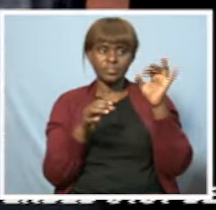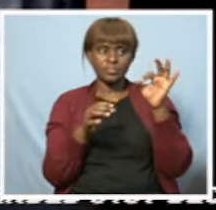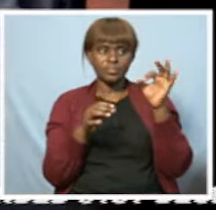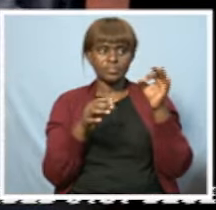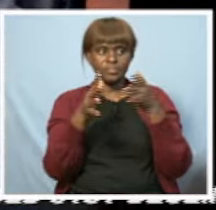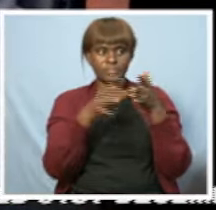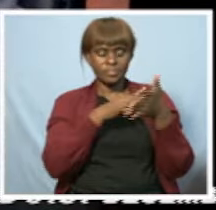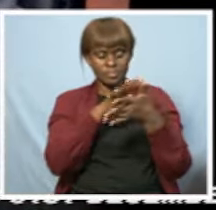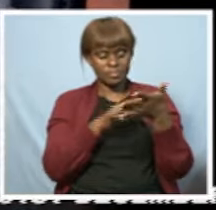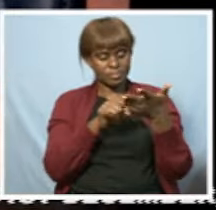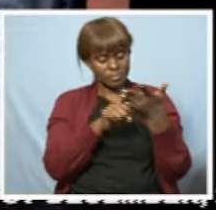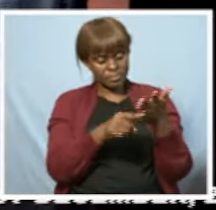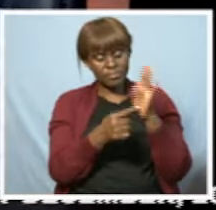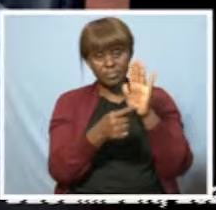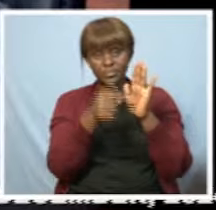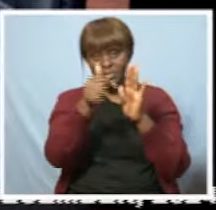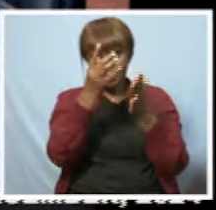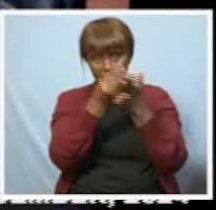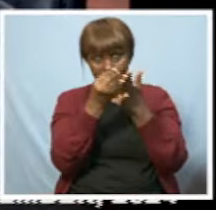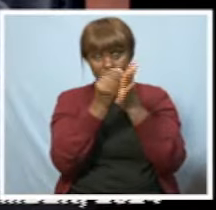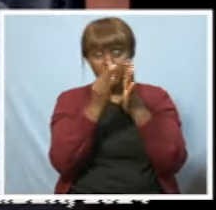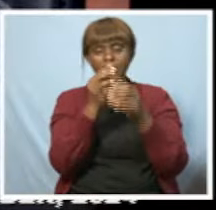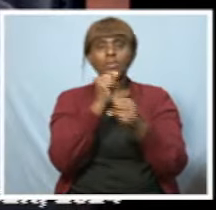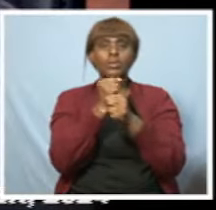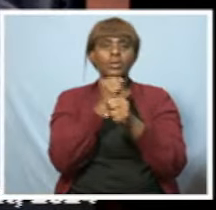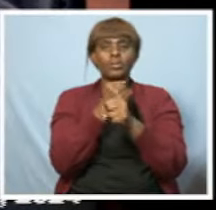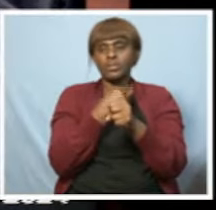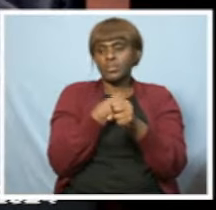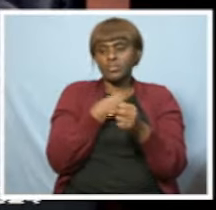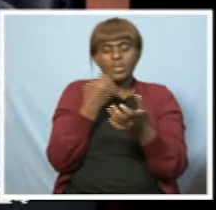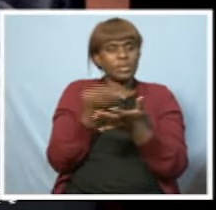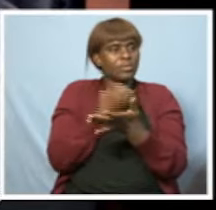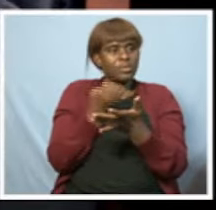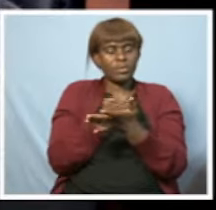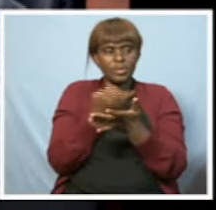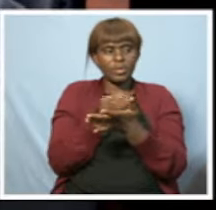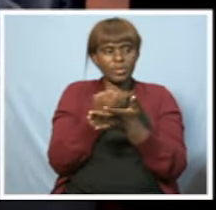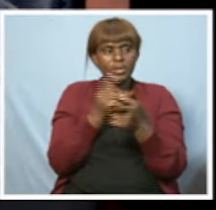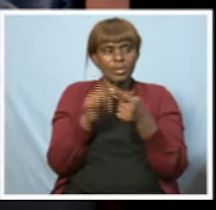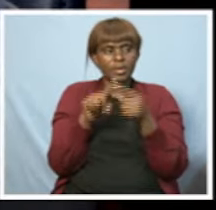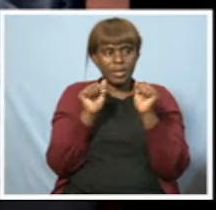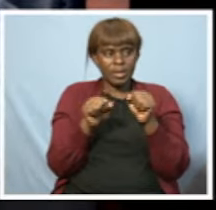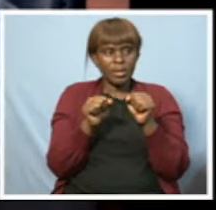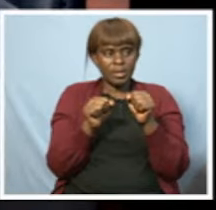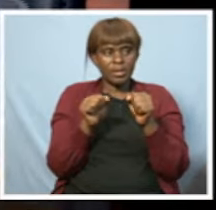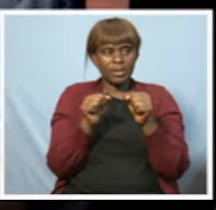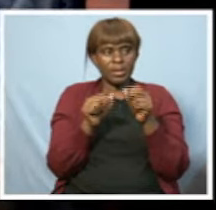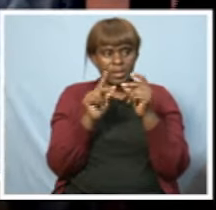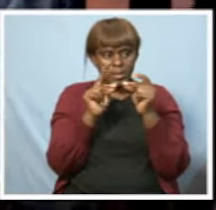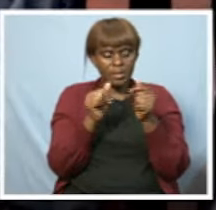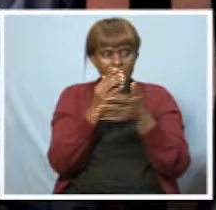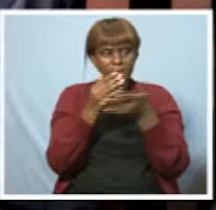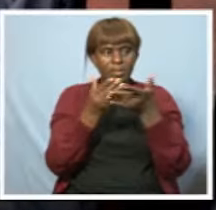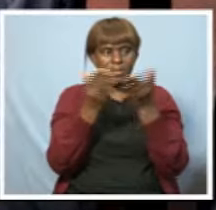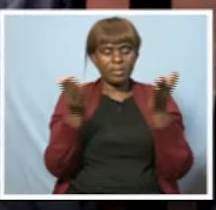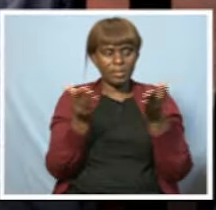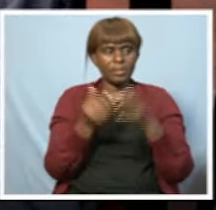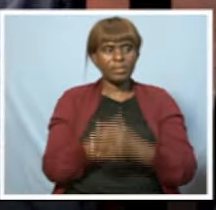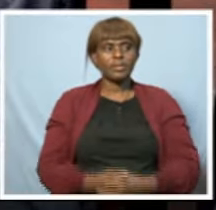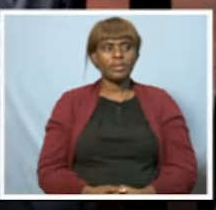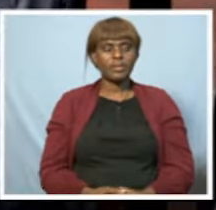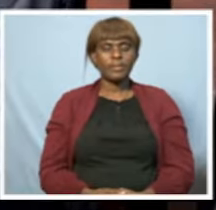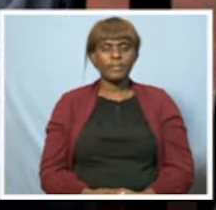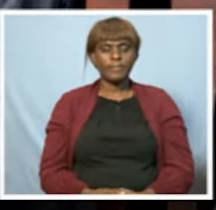the table there. You're an accountant by profession. I'm an economist, but we can reach somewhere.